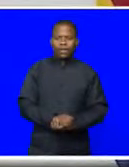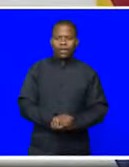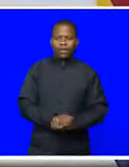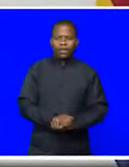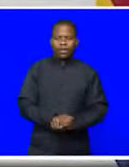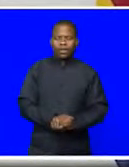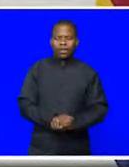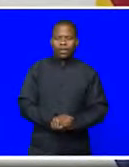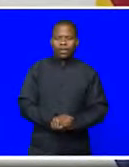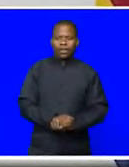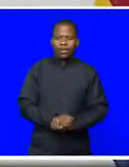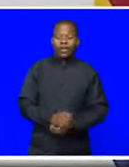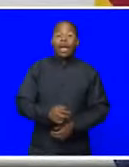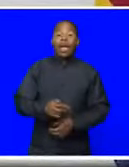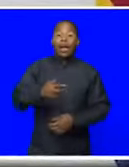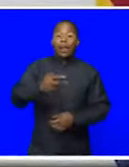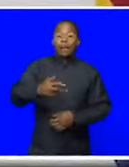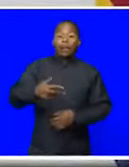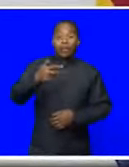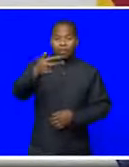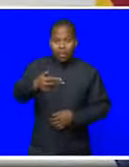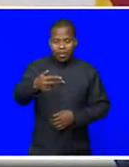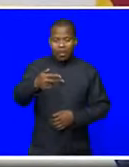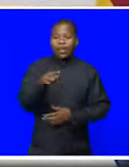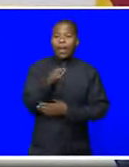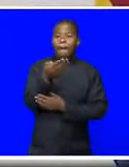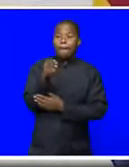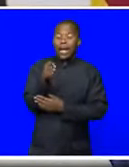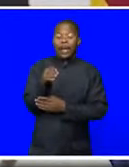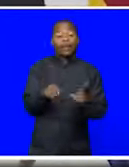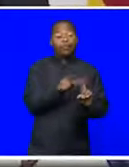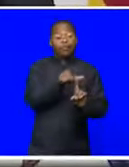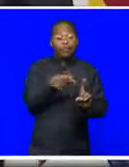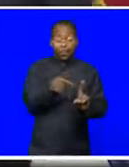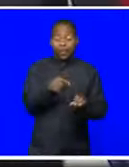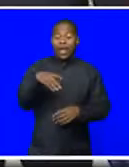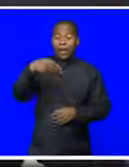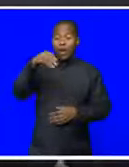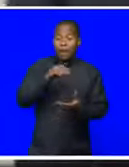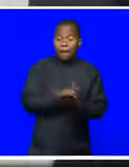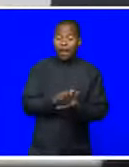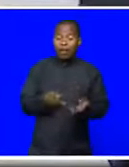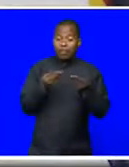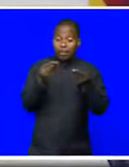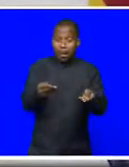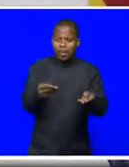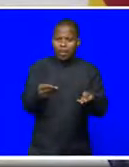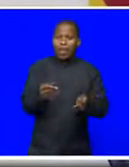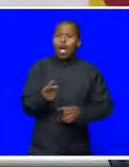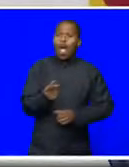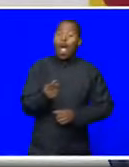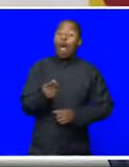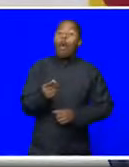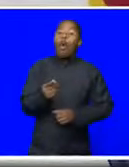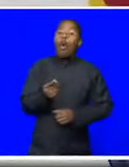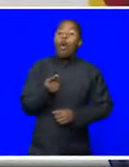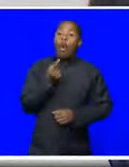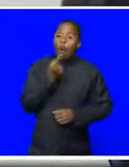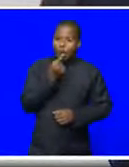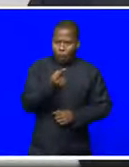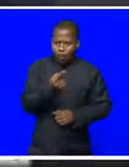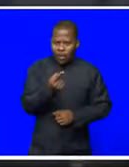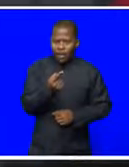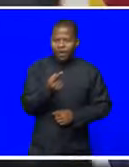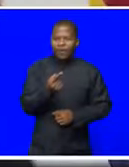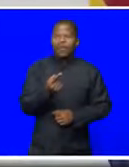When presenting his letters of credence to His Majesty the King, the ambassador called for the signing of a bilateral investment